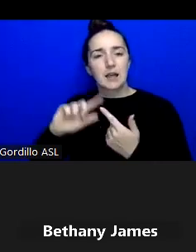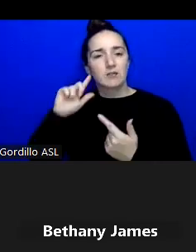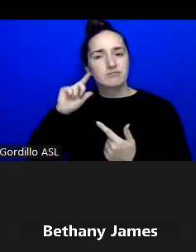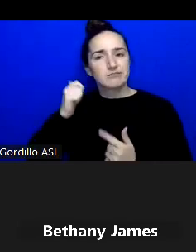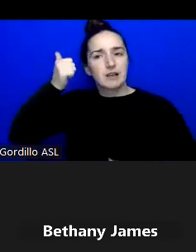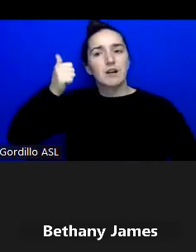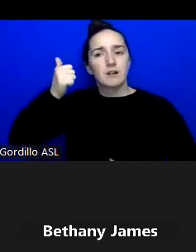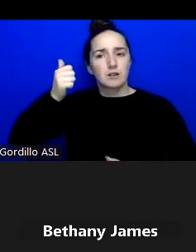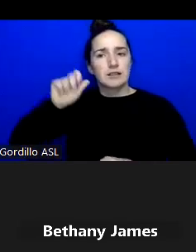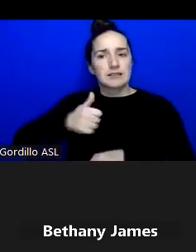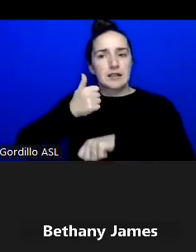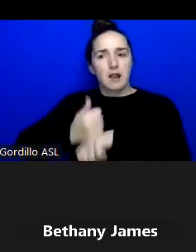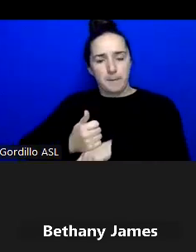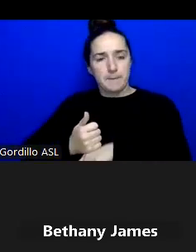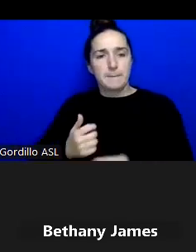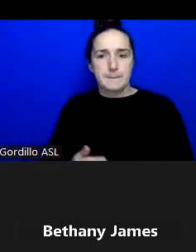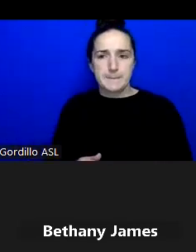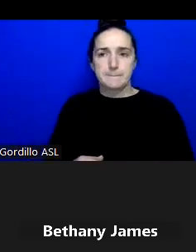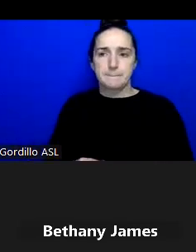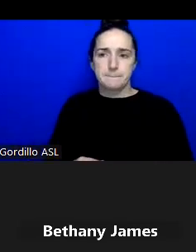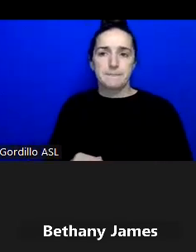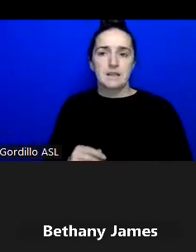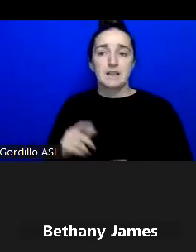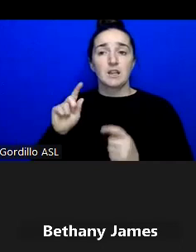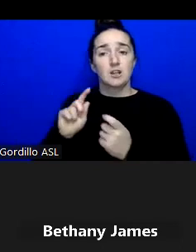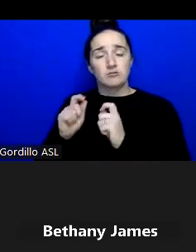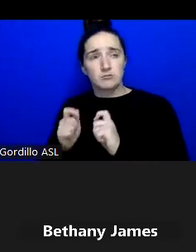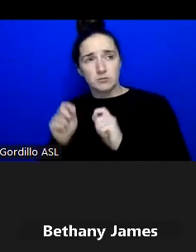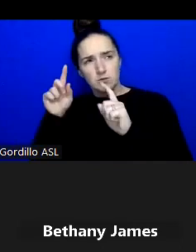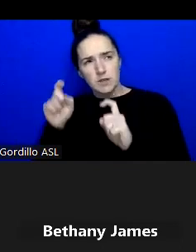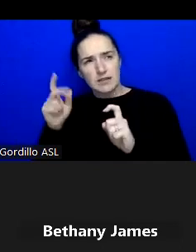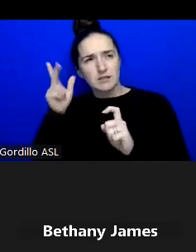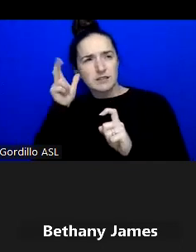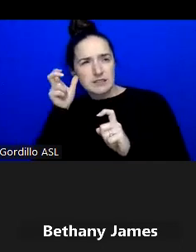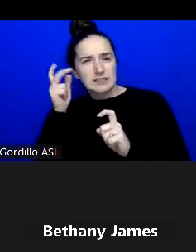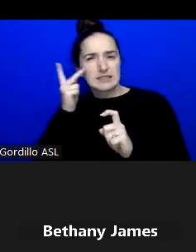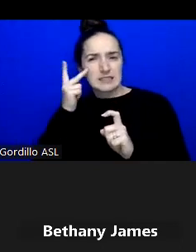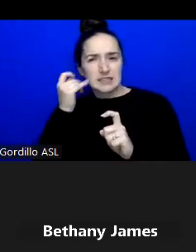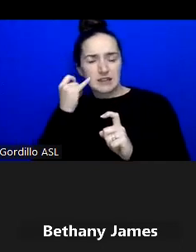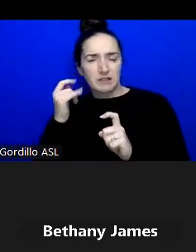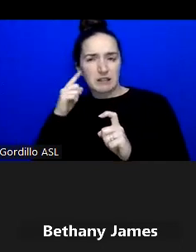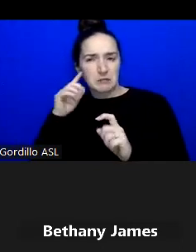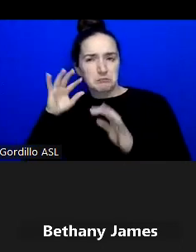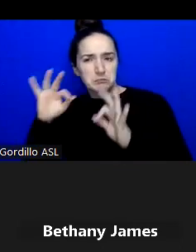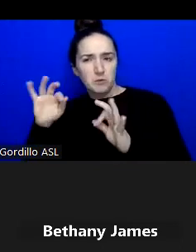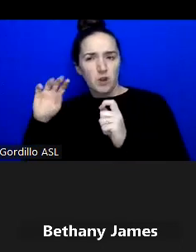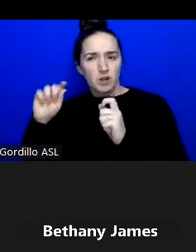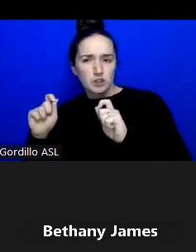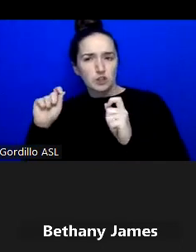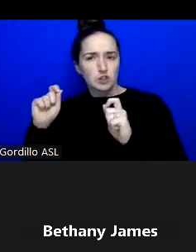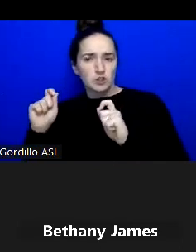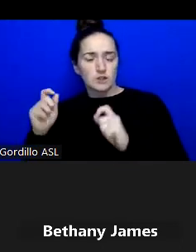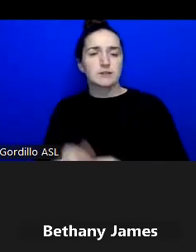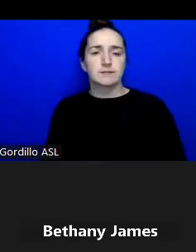of switch into, listen, see what their perception is, see if they need to make kind of an adjustment for that. So those